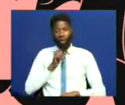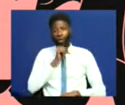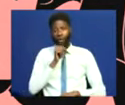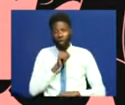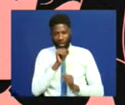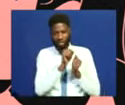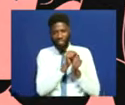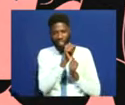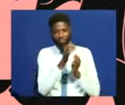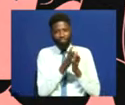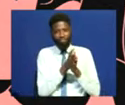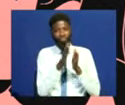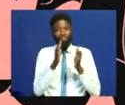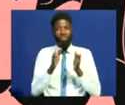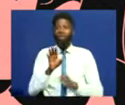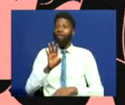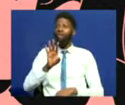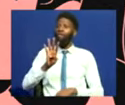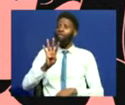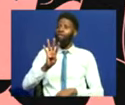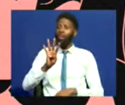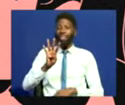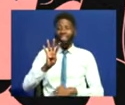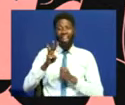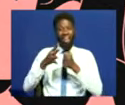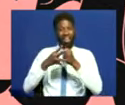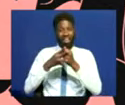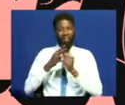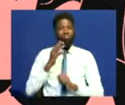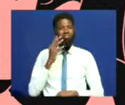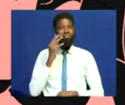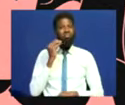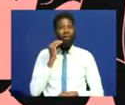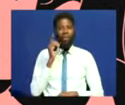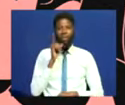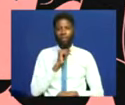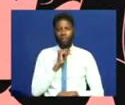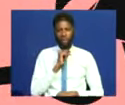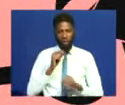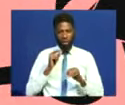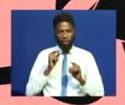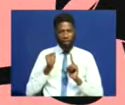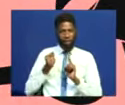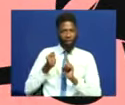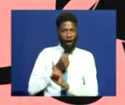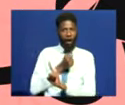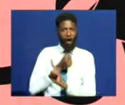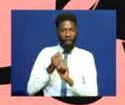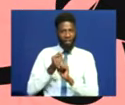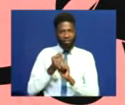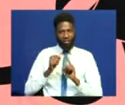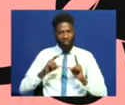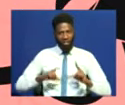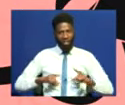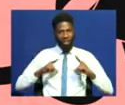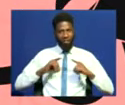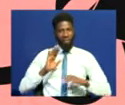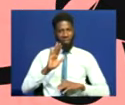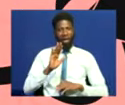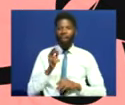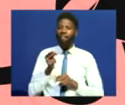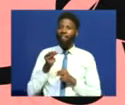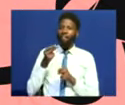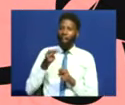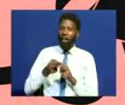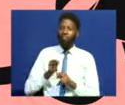Kenya have experienced any form of physical violence at least once in their lifetime. That is the general definition of what femicide is